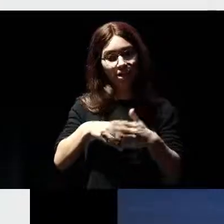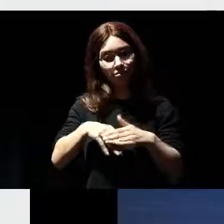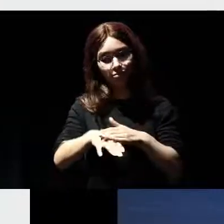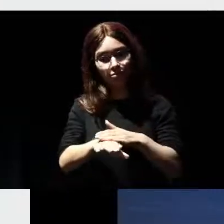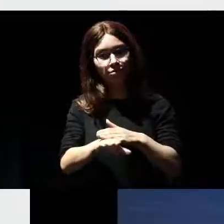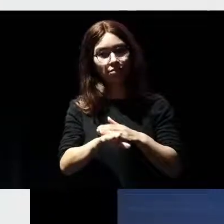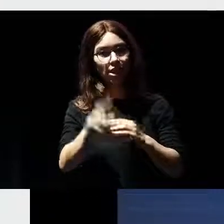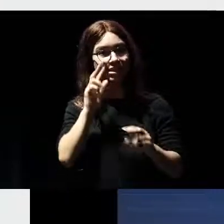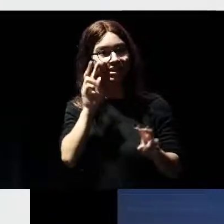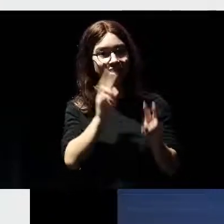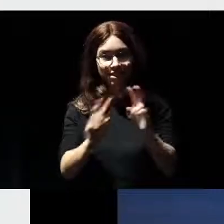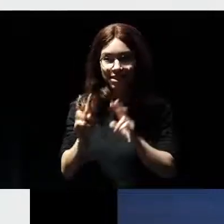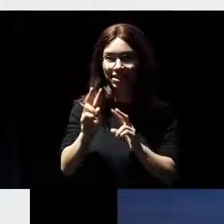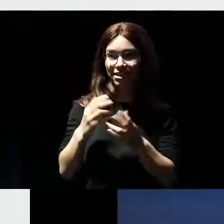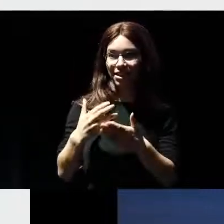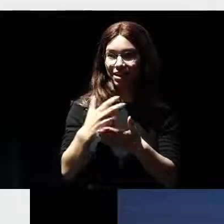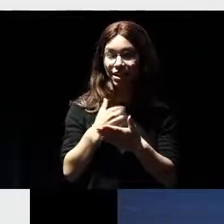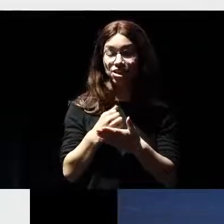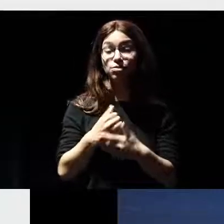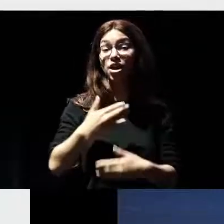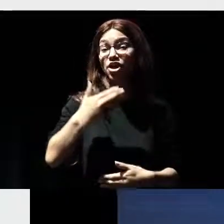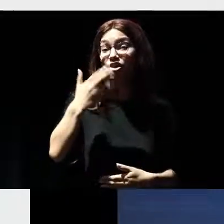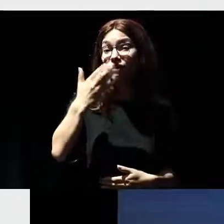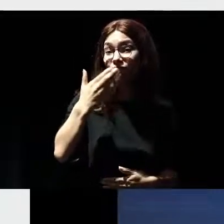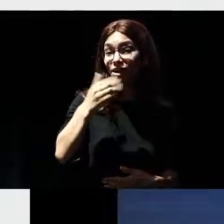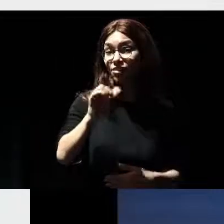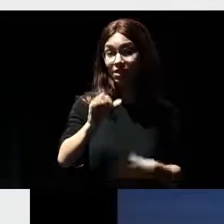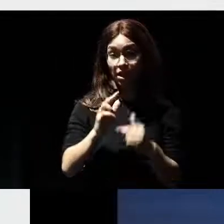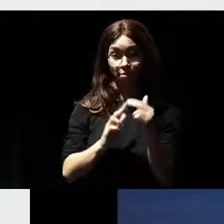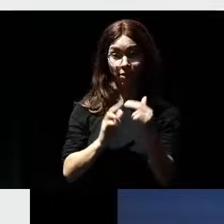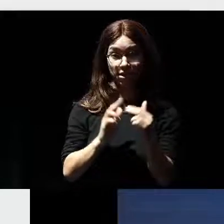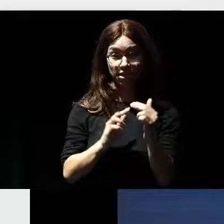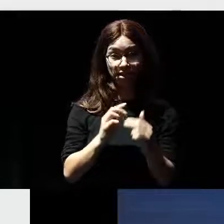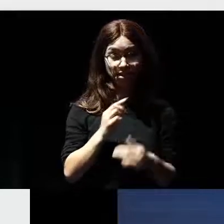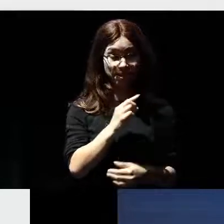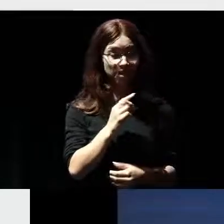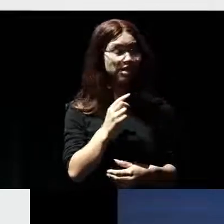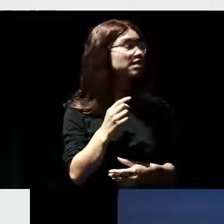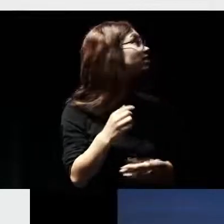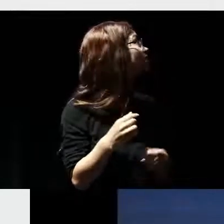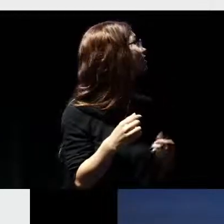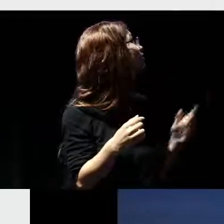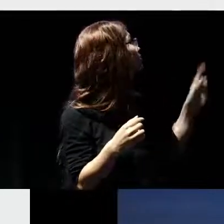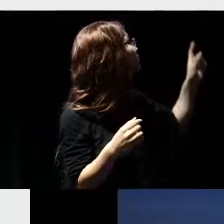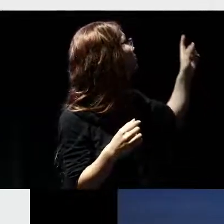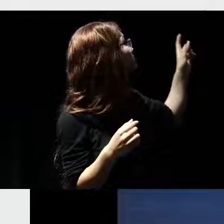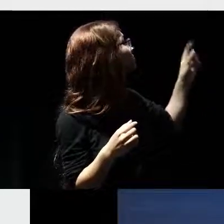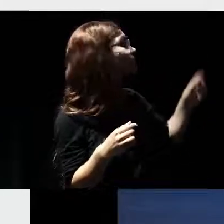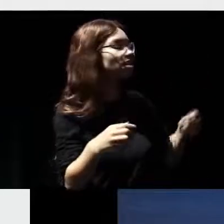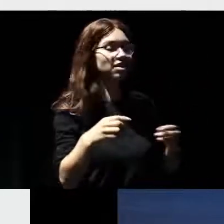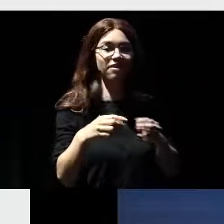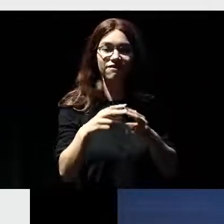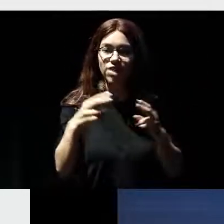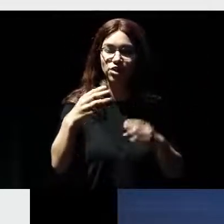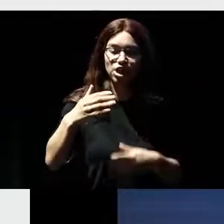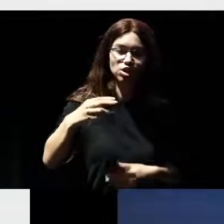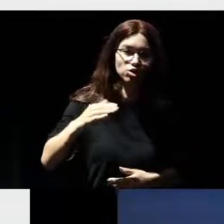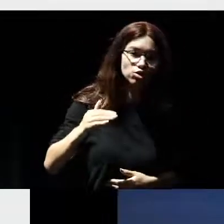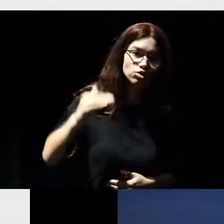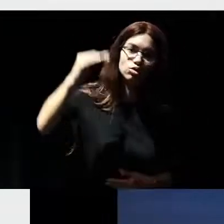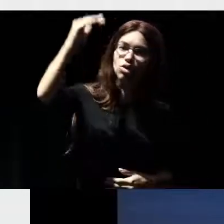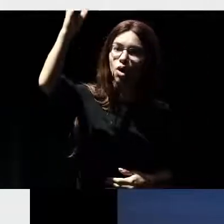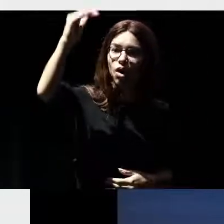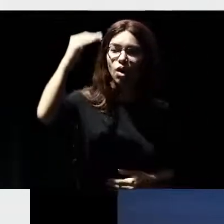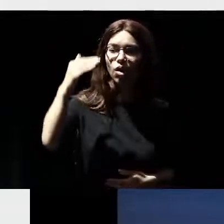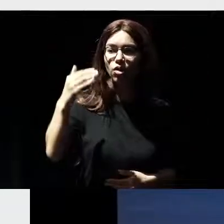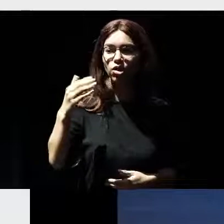the collections. The front entry of the building is this voluminous, very tall